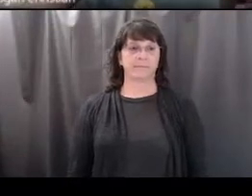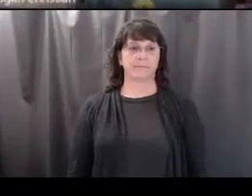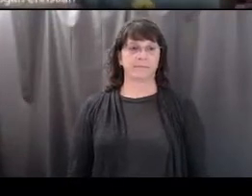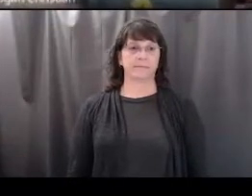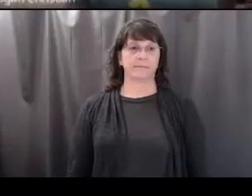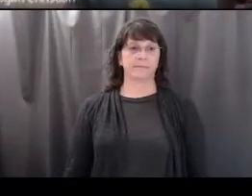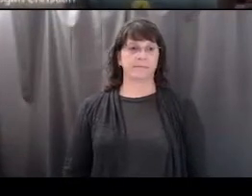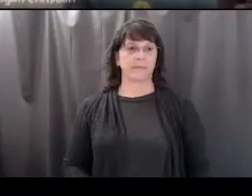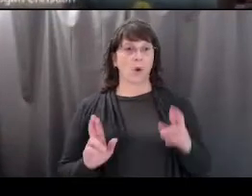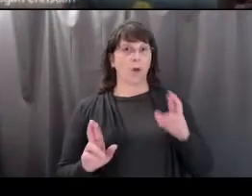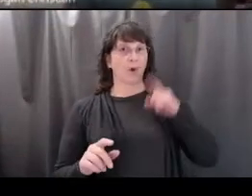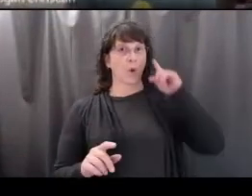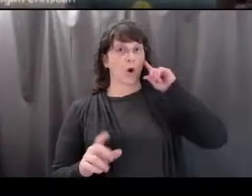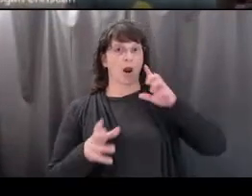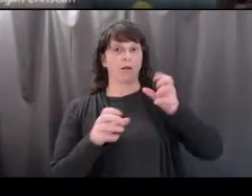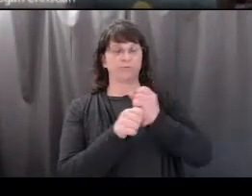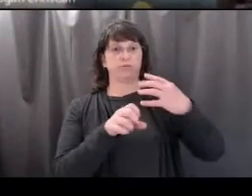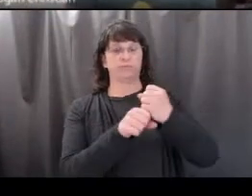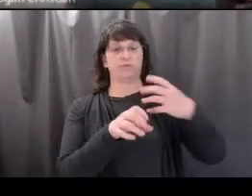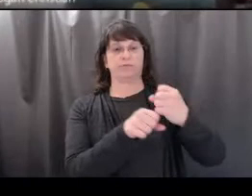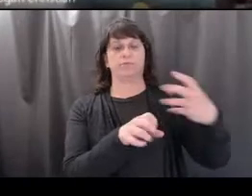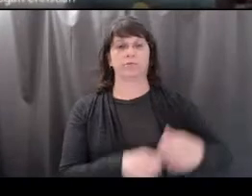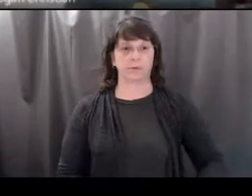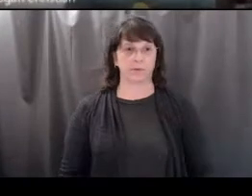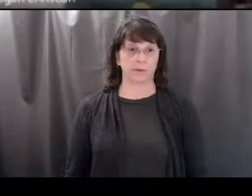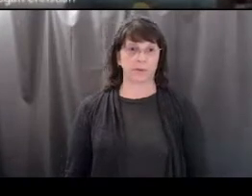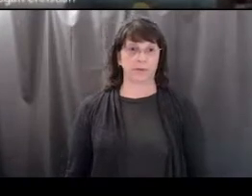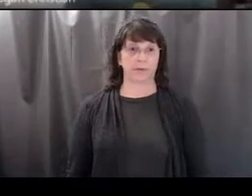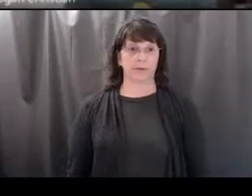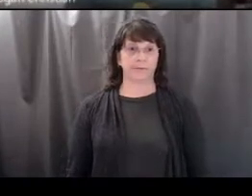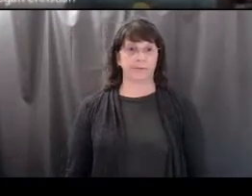All right, hopefully you heard the explosion there.